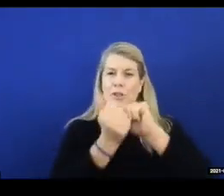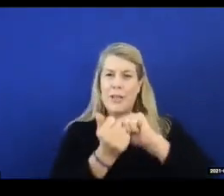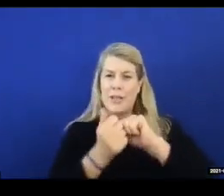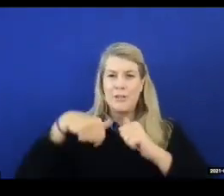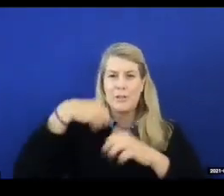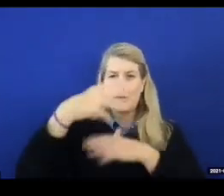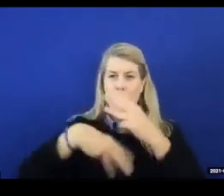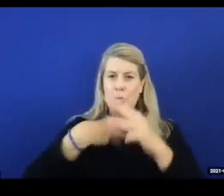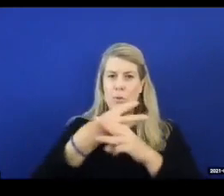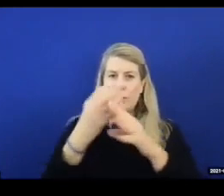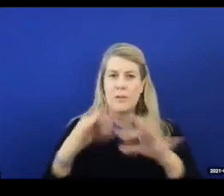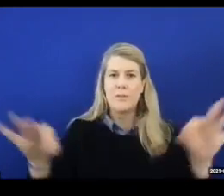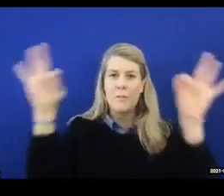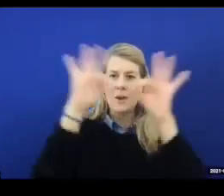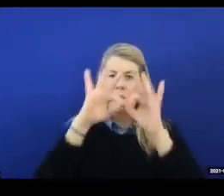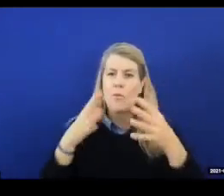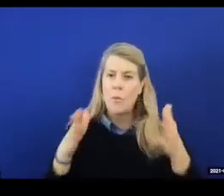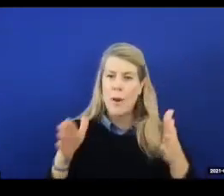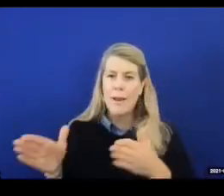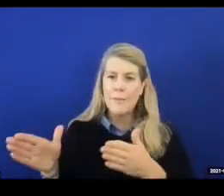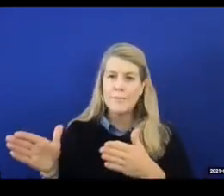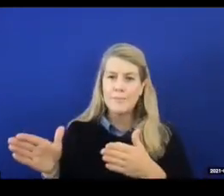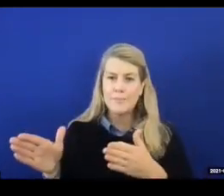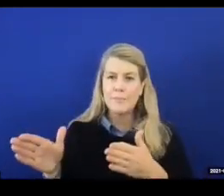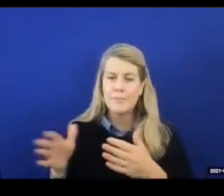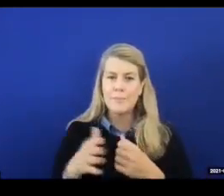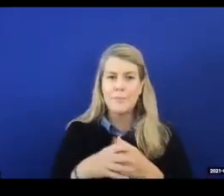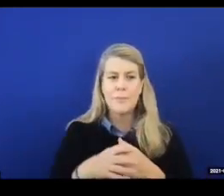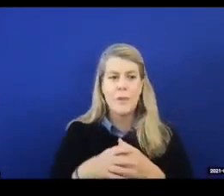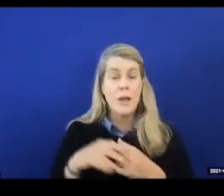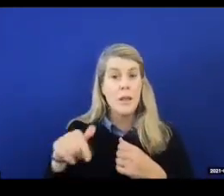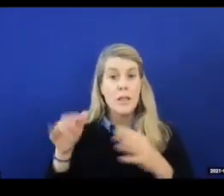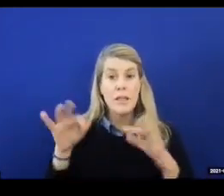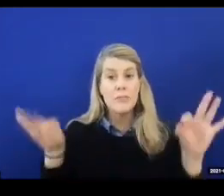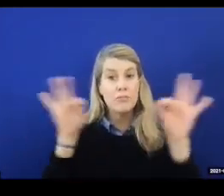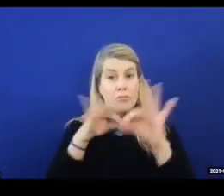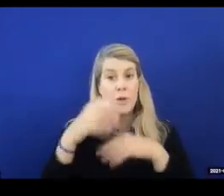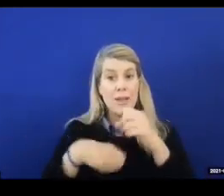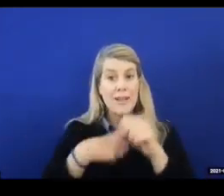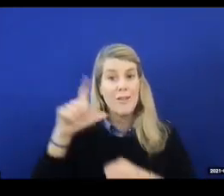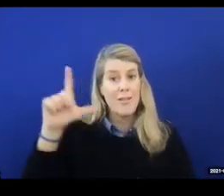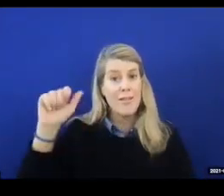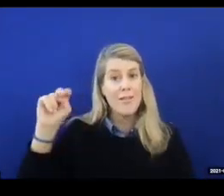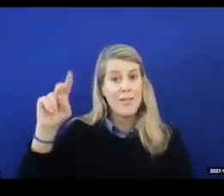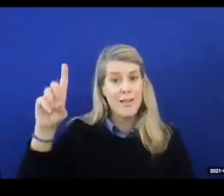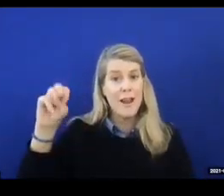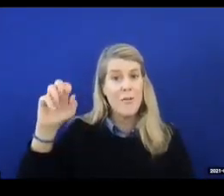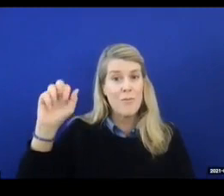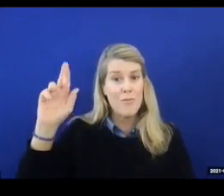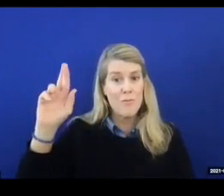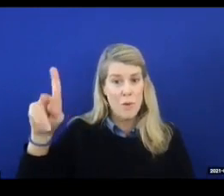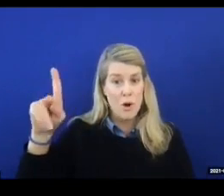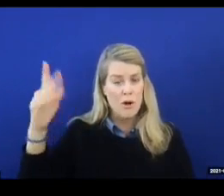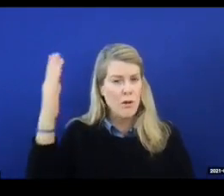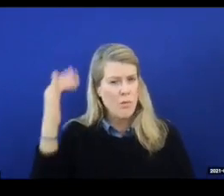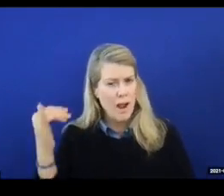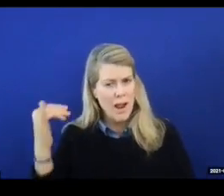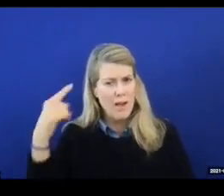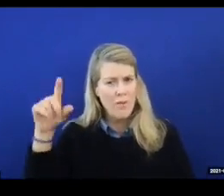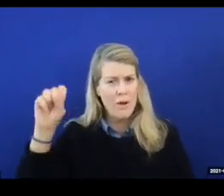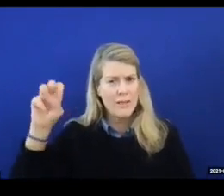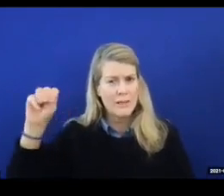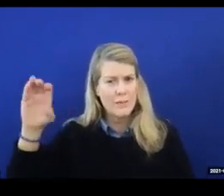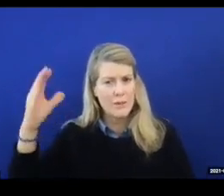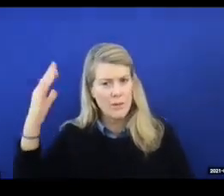in meaningful ways. This is also a landmark year for SMC in another way. We celebrate